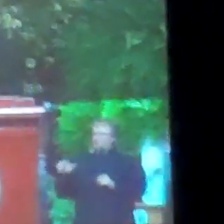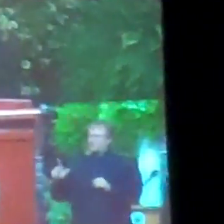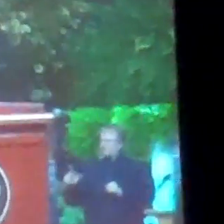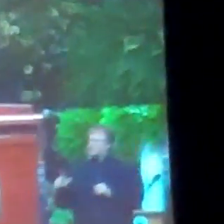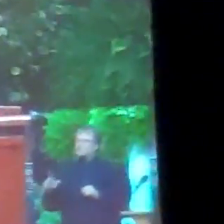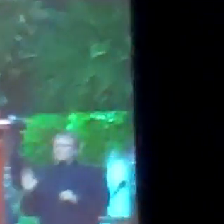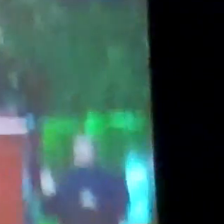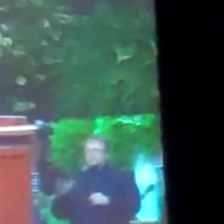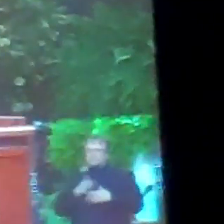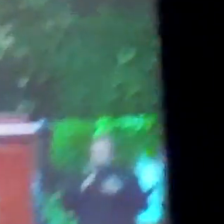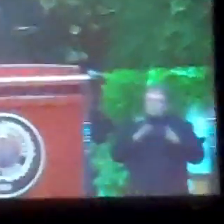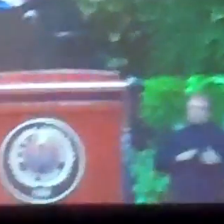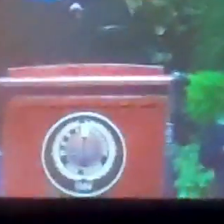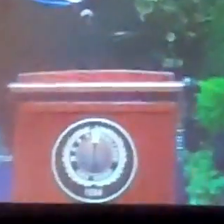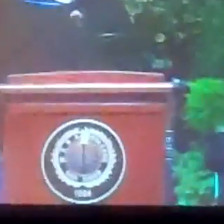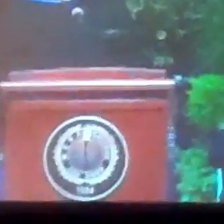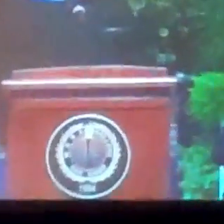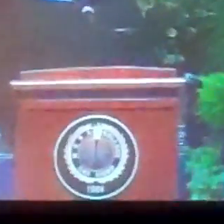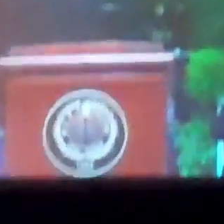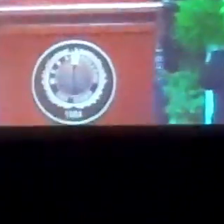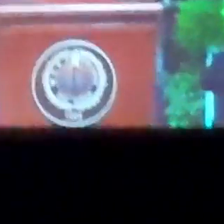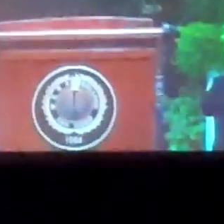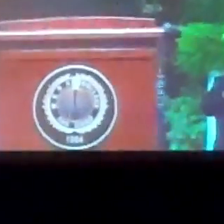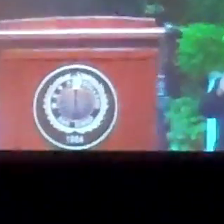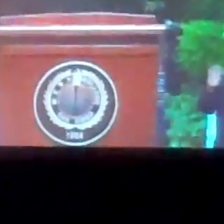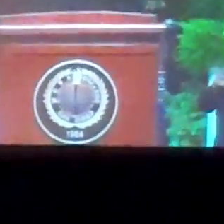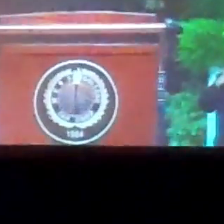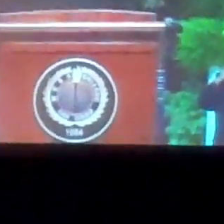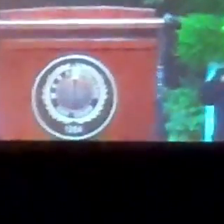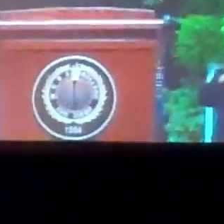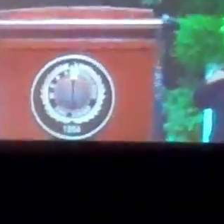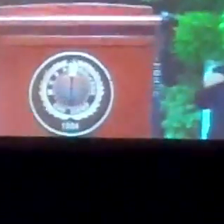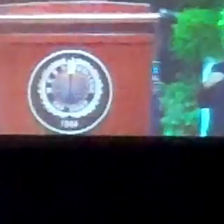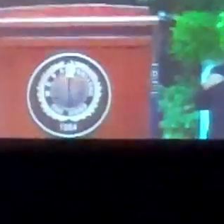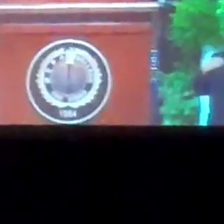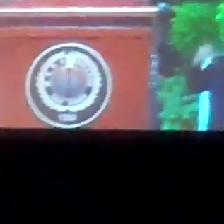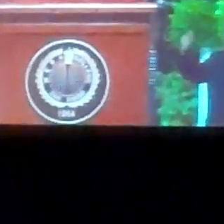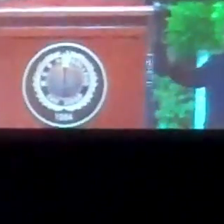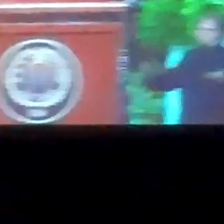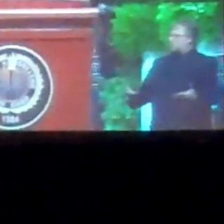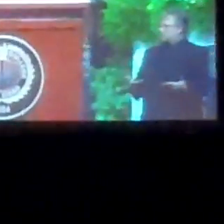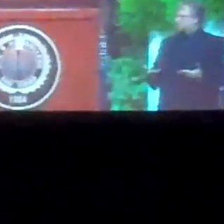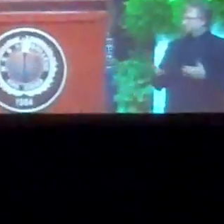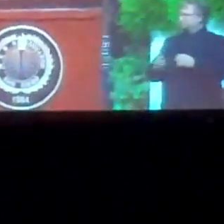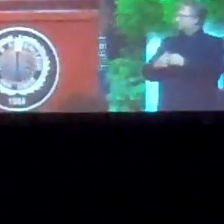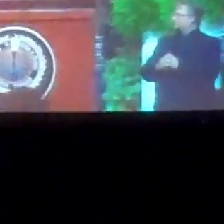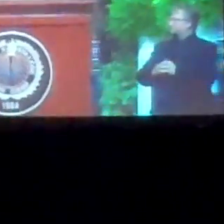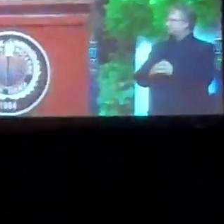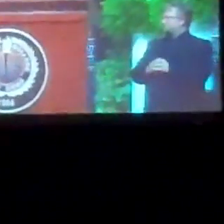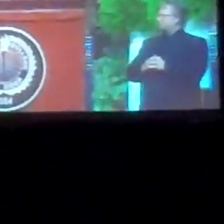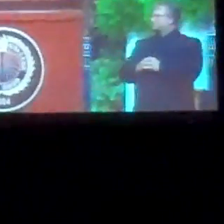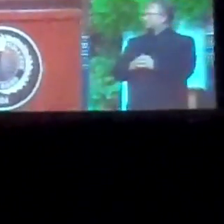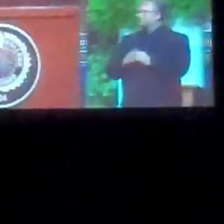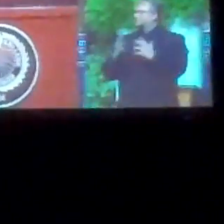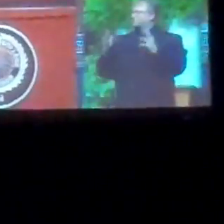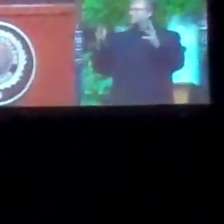her partner, Amy Newson, and members of her family. Welcome.